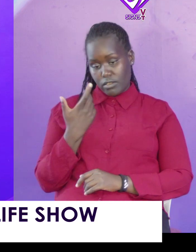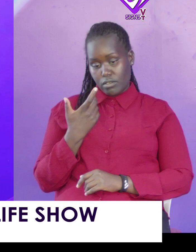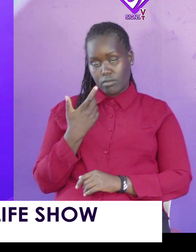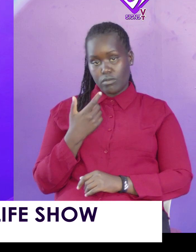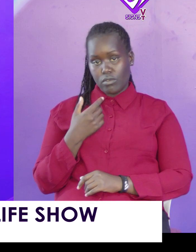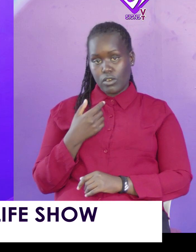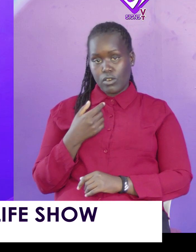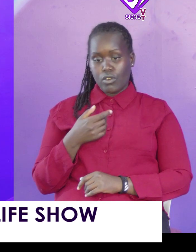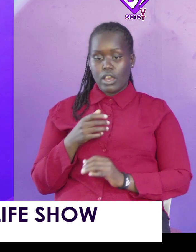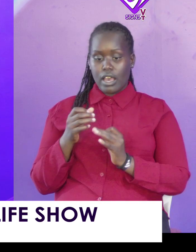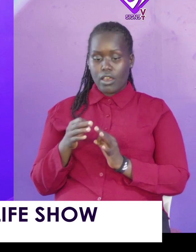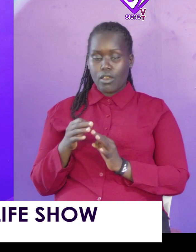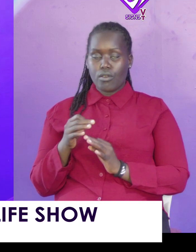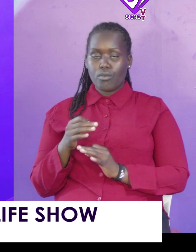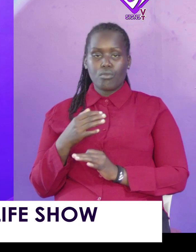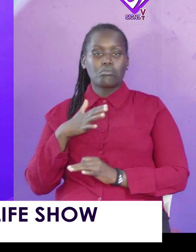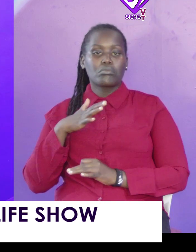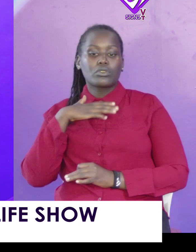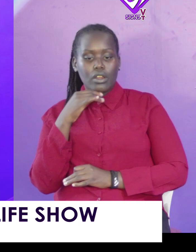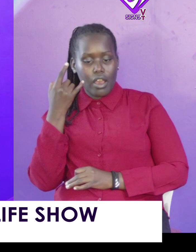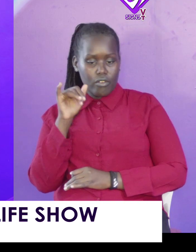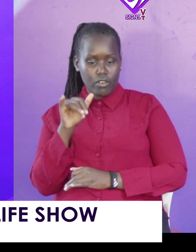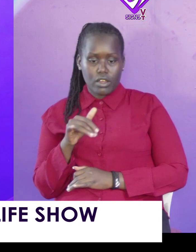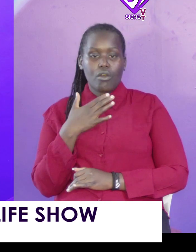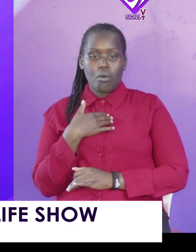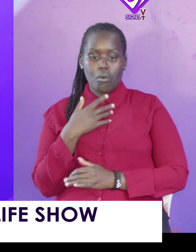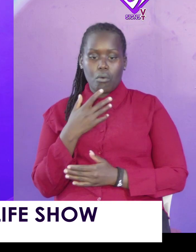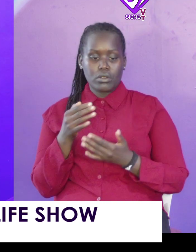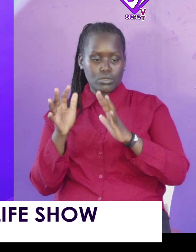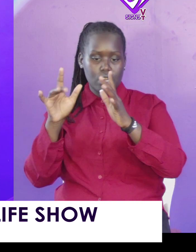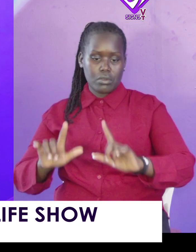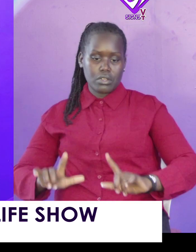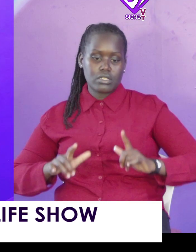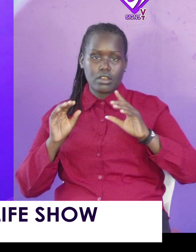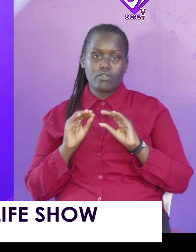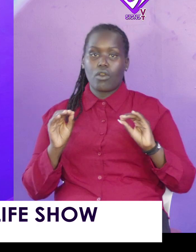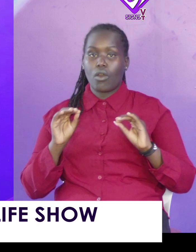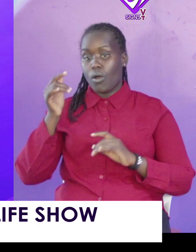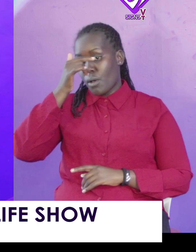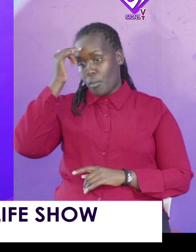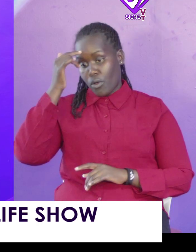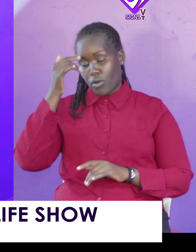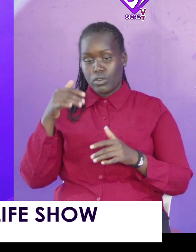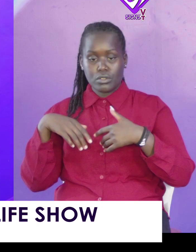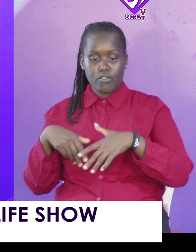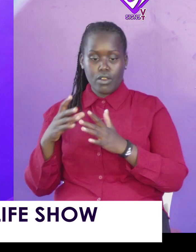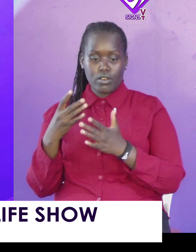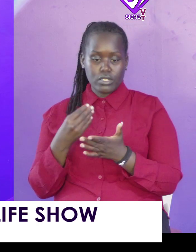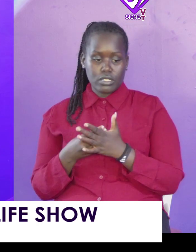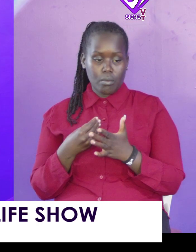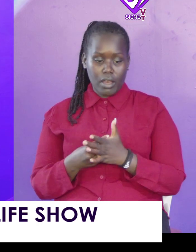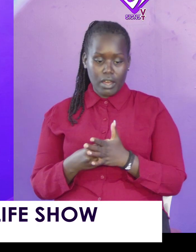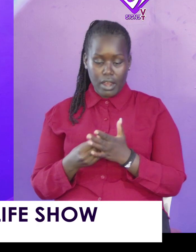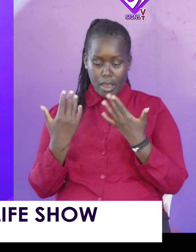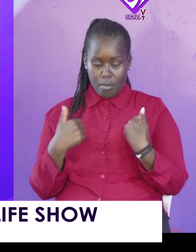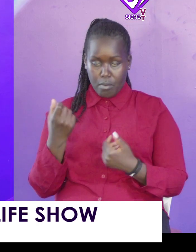you want to die for it? You don't want to celebrate life because you've lost money. I